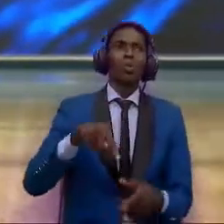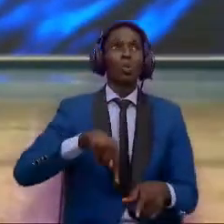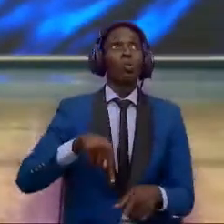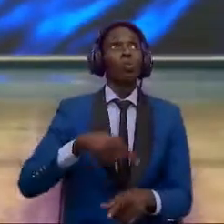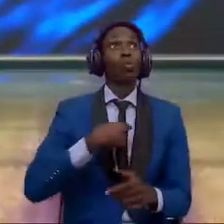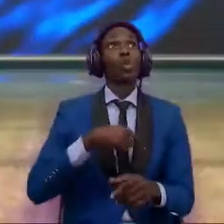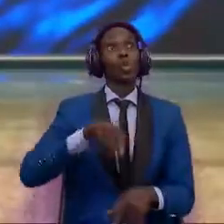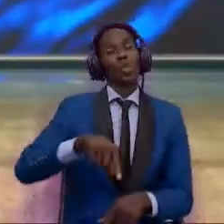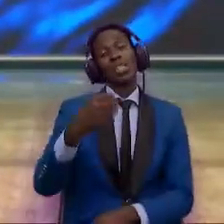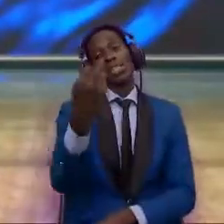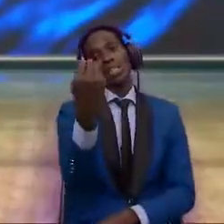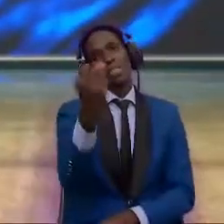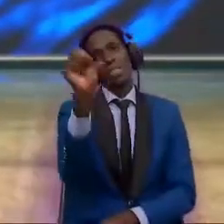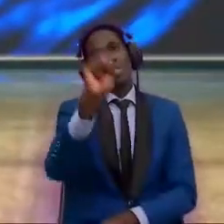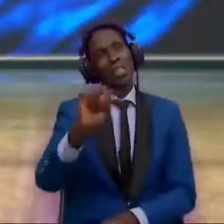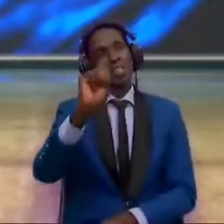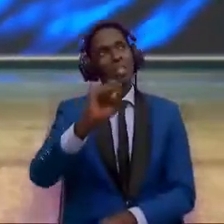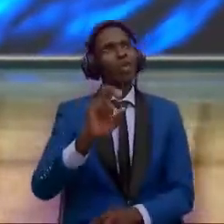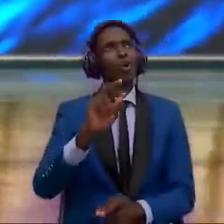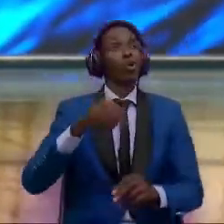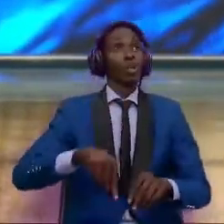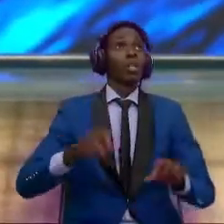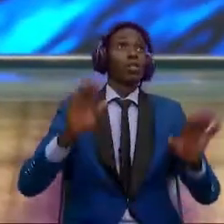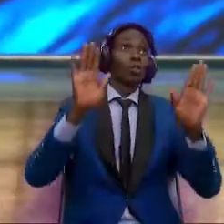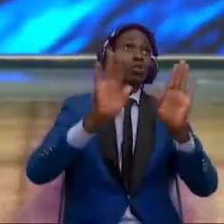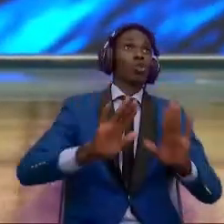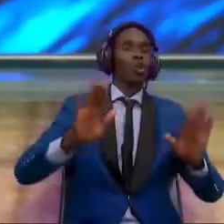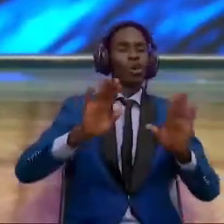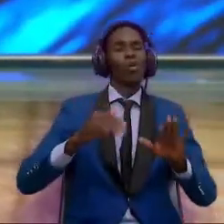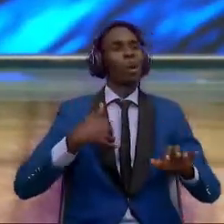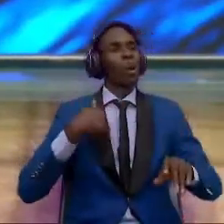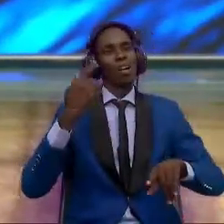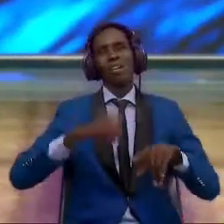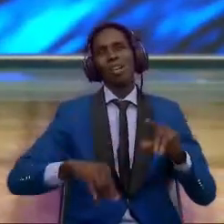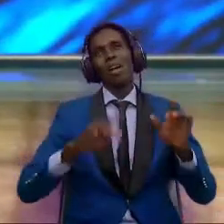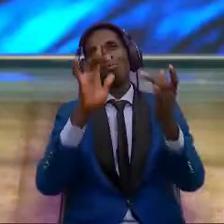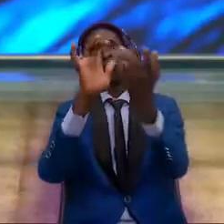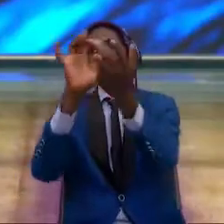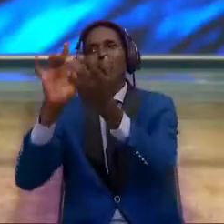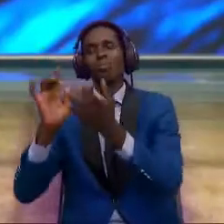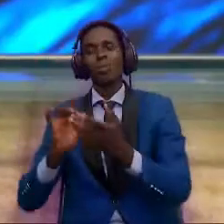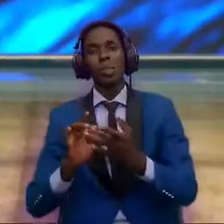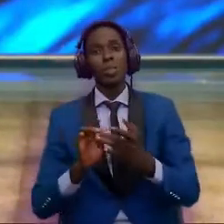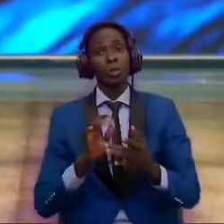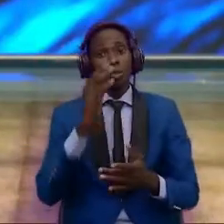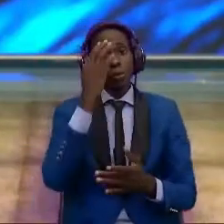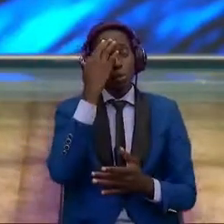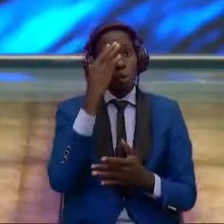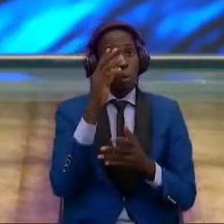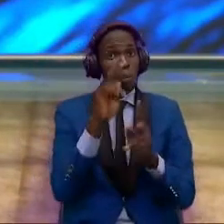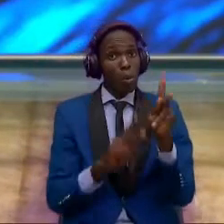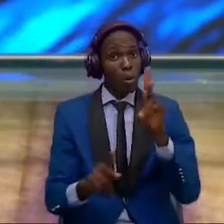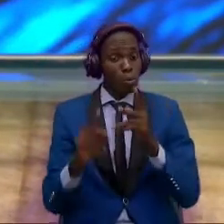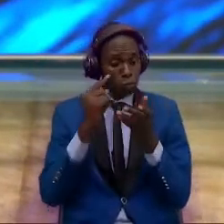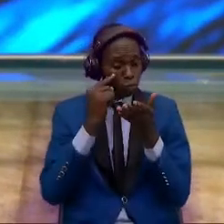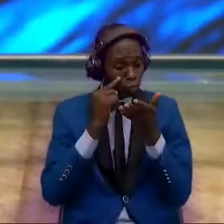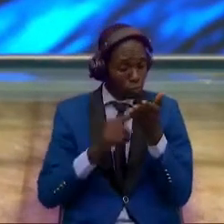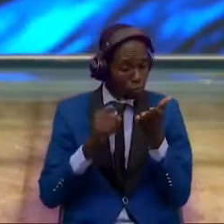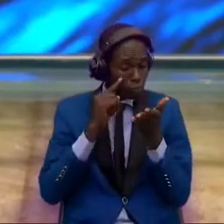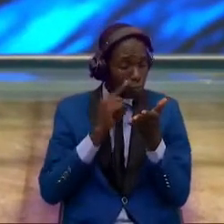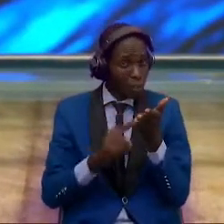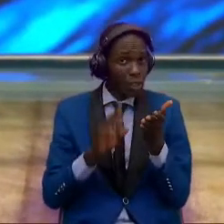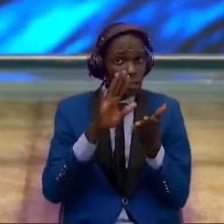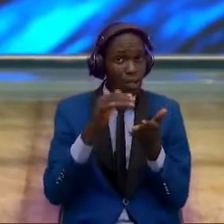or because it's Sunday, we cannot reach people now. Do you know that people check their phone almost